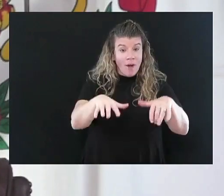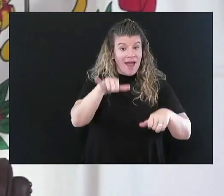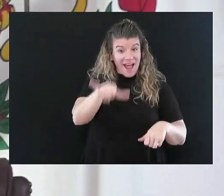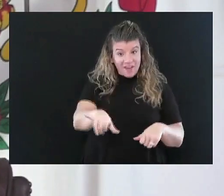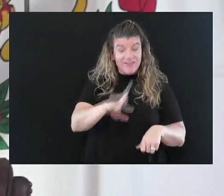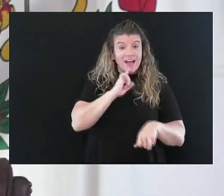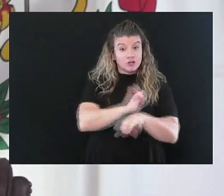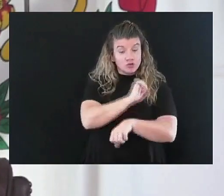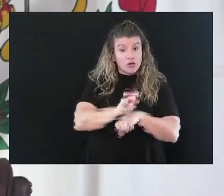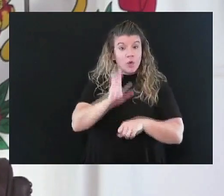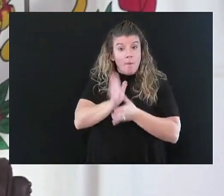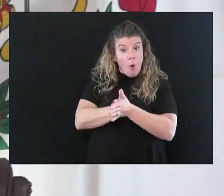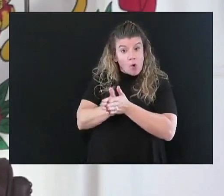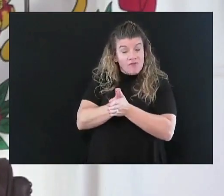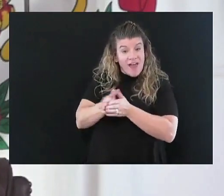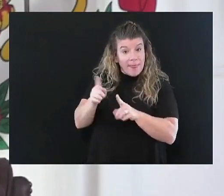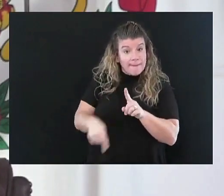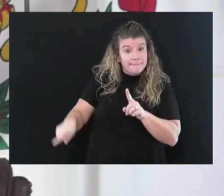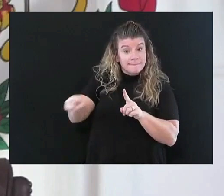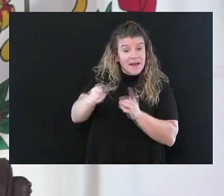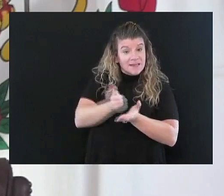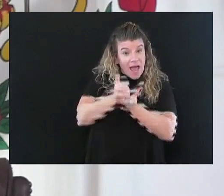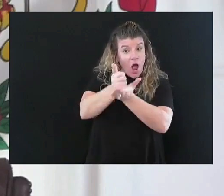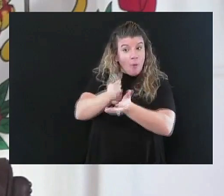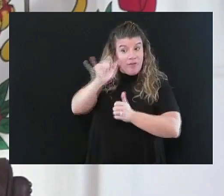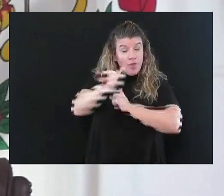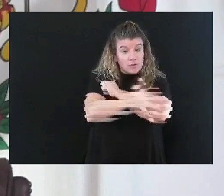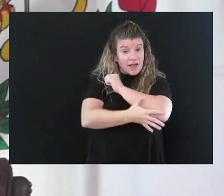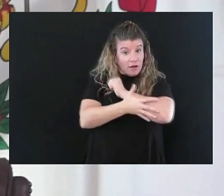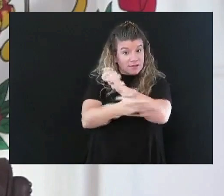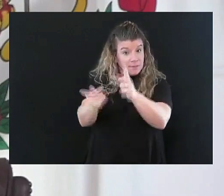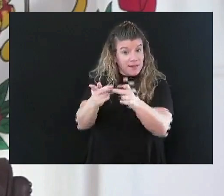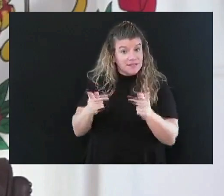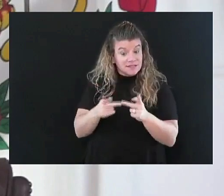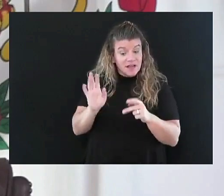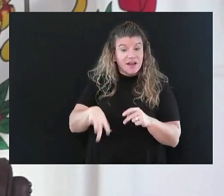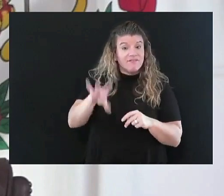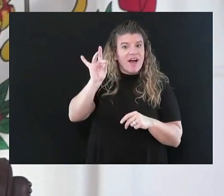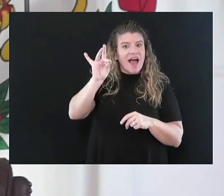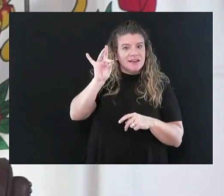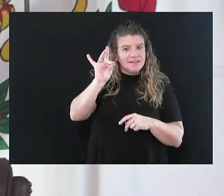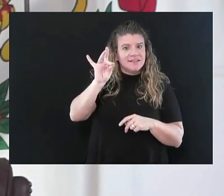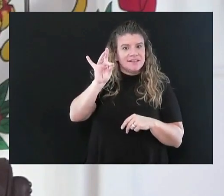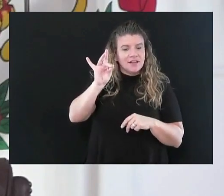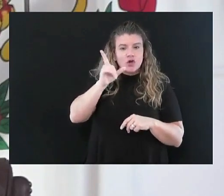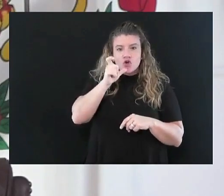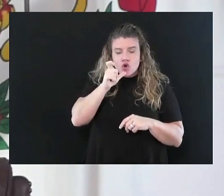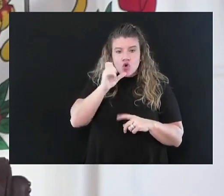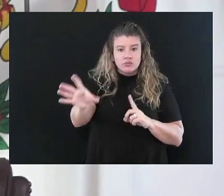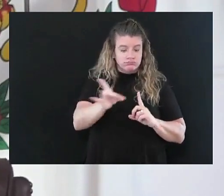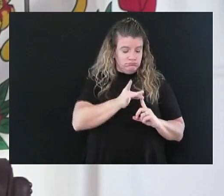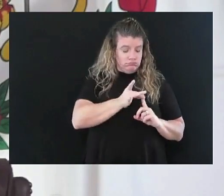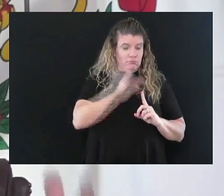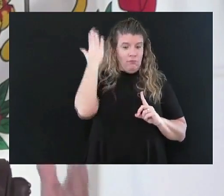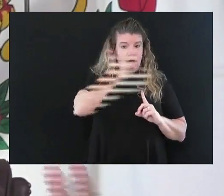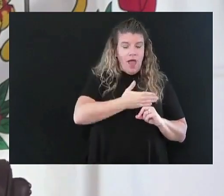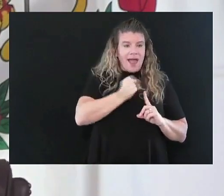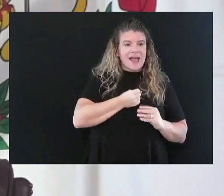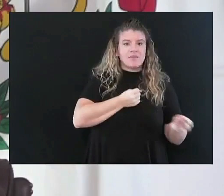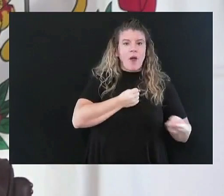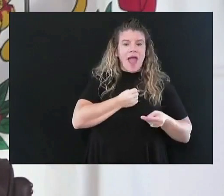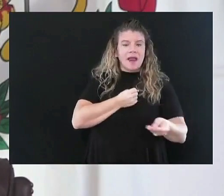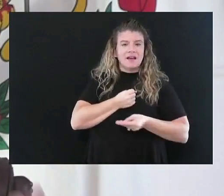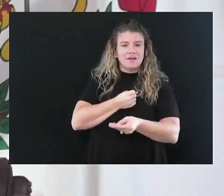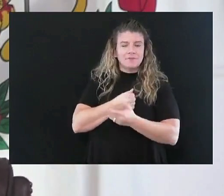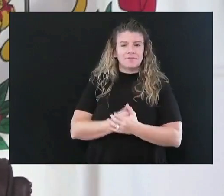motivates and can help us within those counties and within those places to find these spreaders. And people say, well, I don't